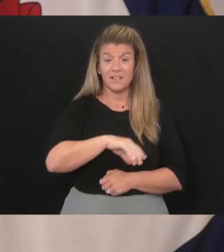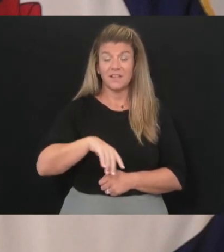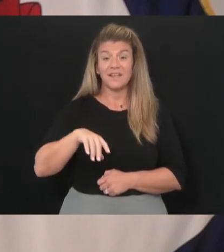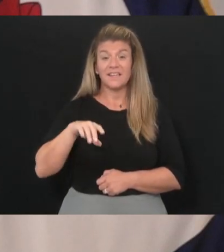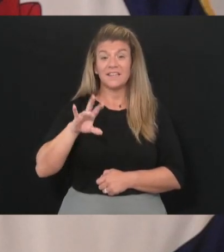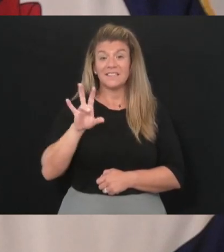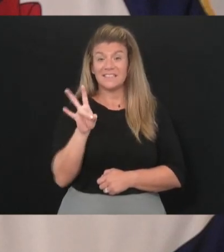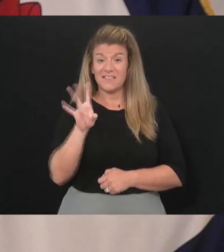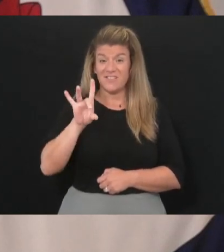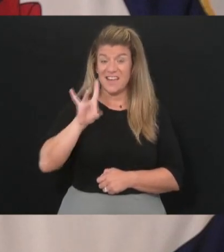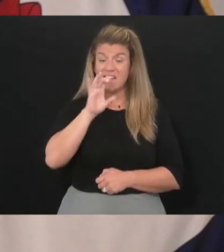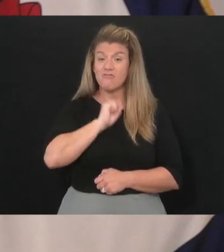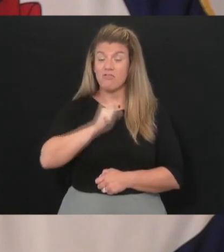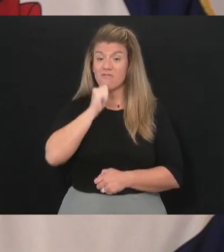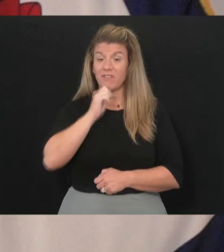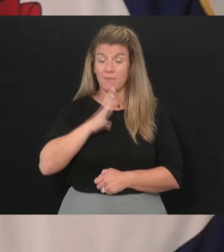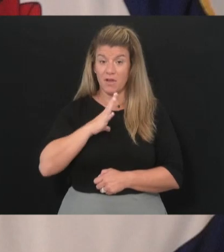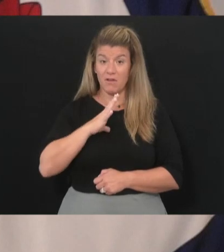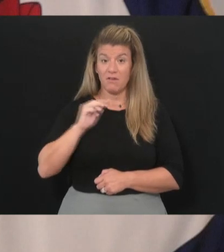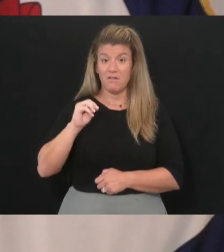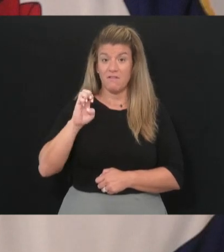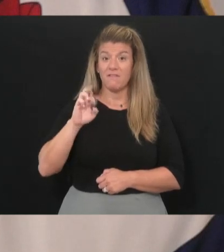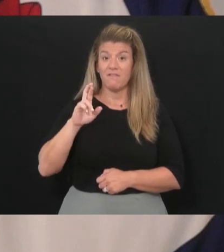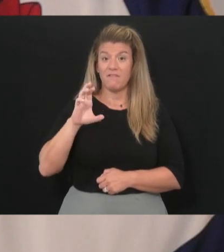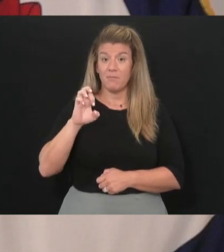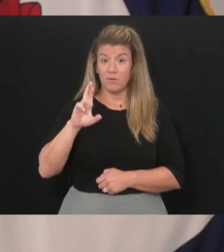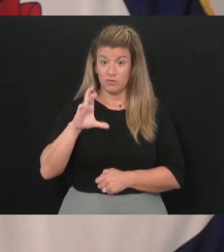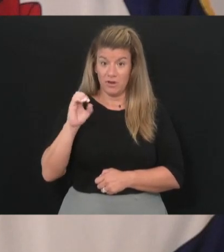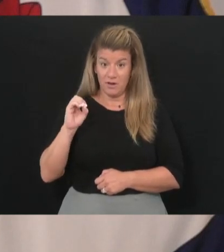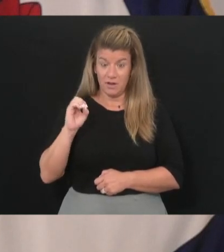a 78-year-old female from Mercer County.